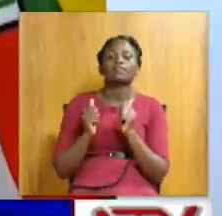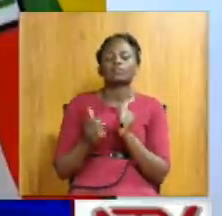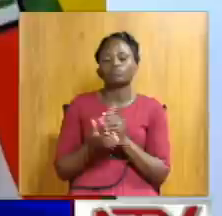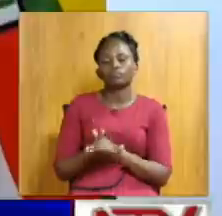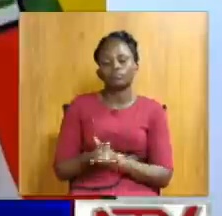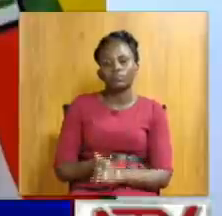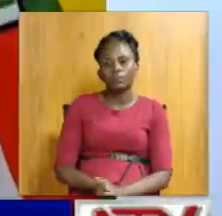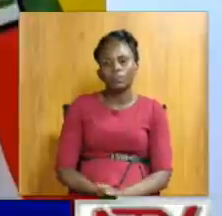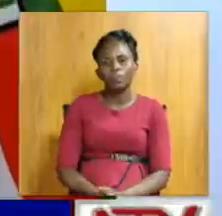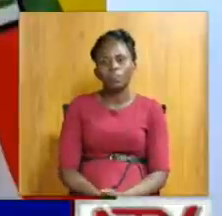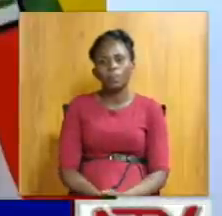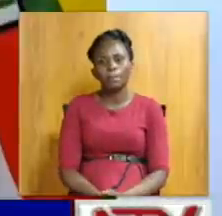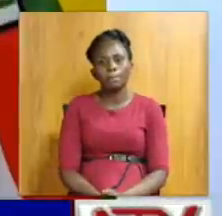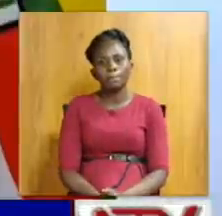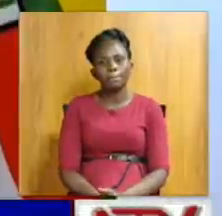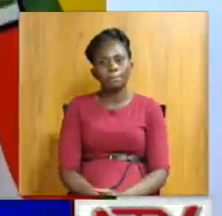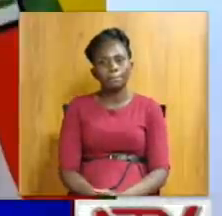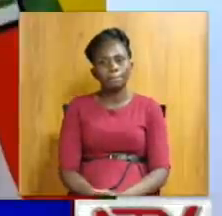bombs.